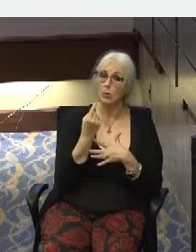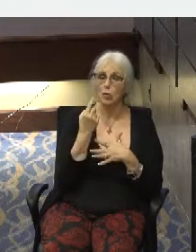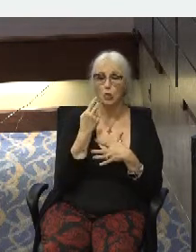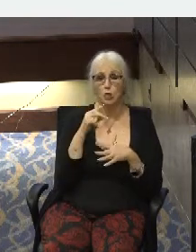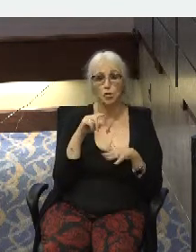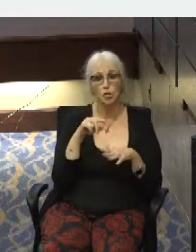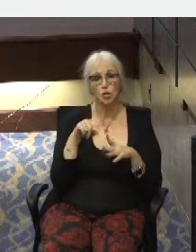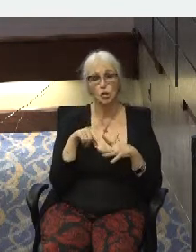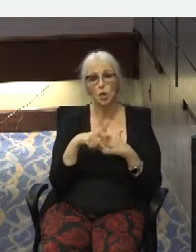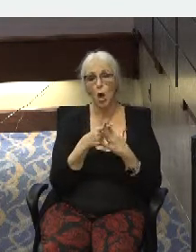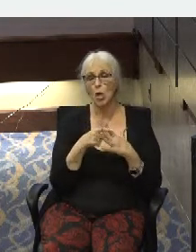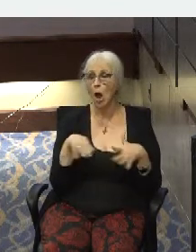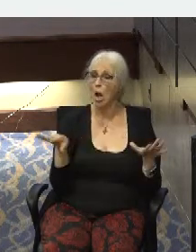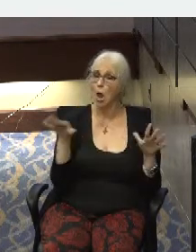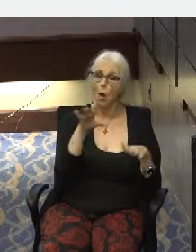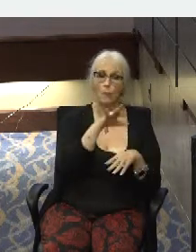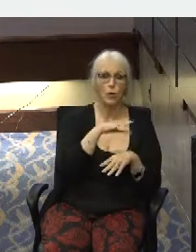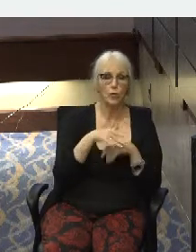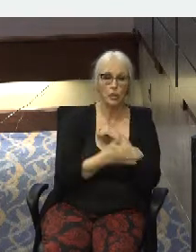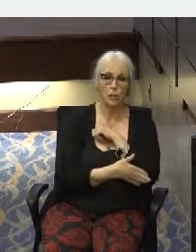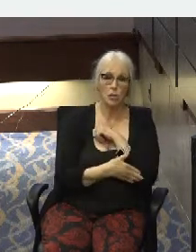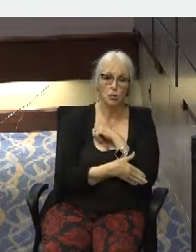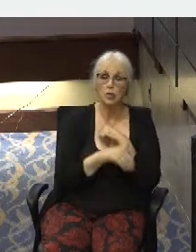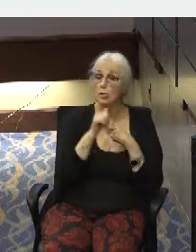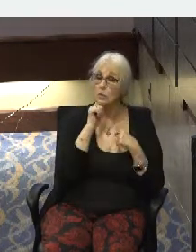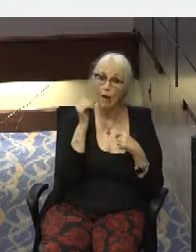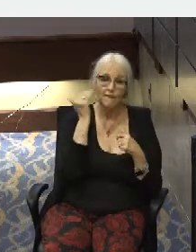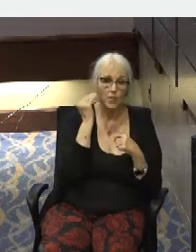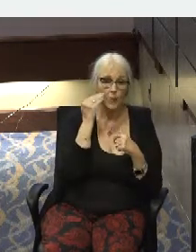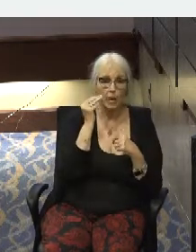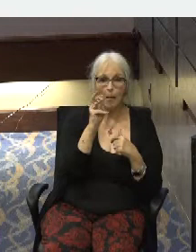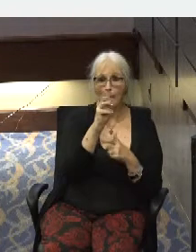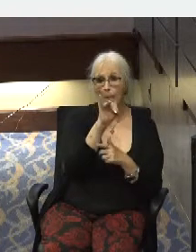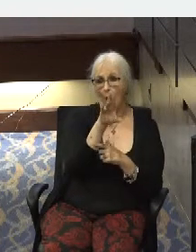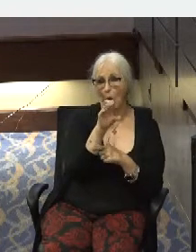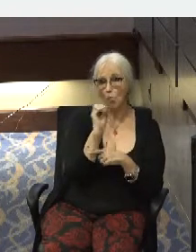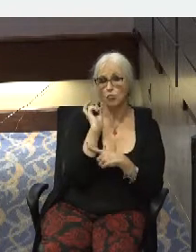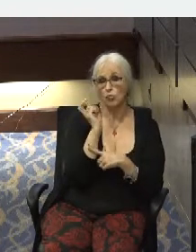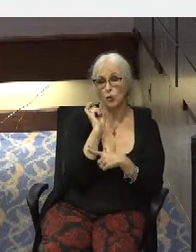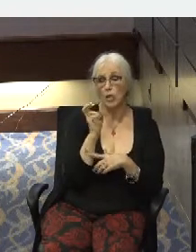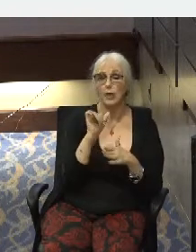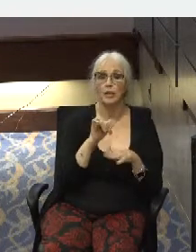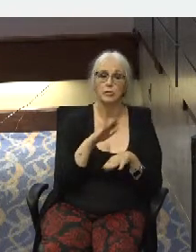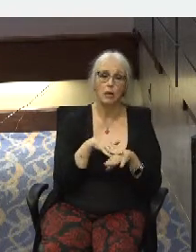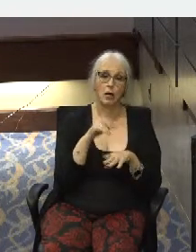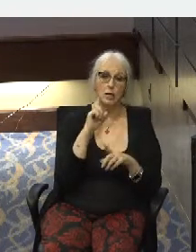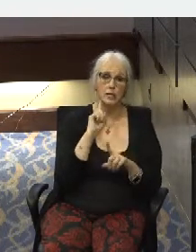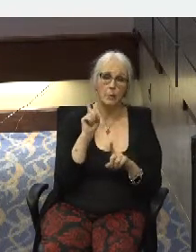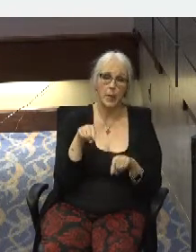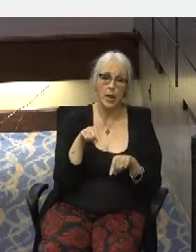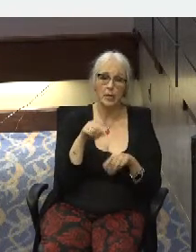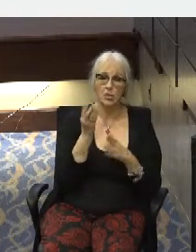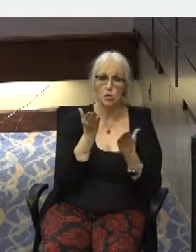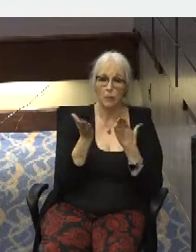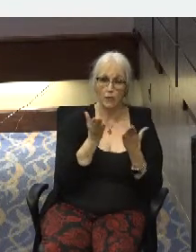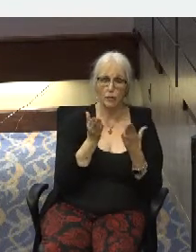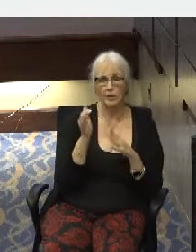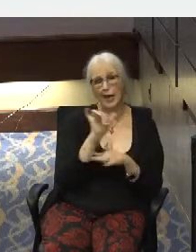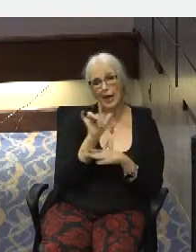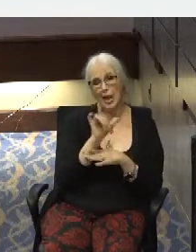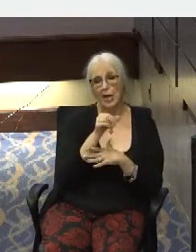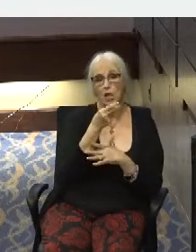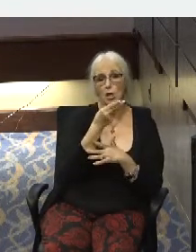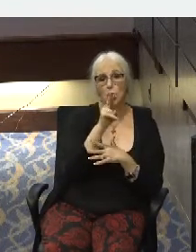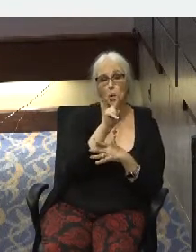big and small across the country. So if you're not familiar with microtransit, this is a form of on-demand service similar to an Uber or Lyft,